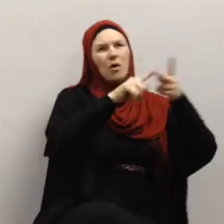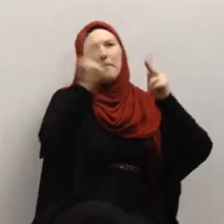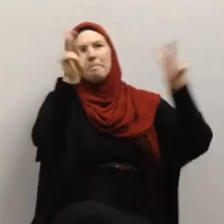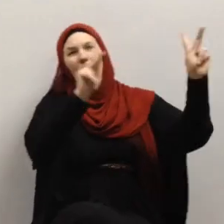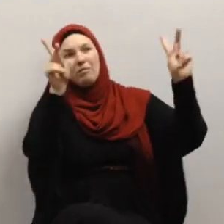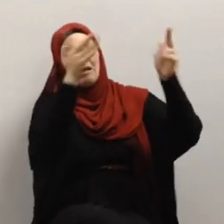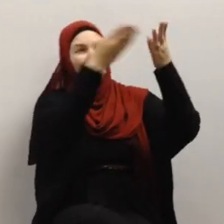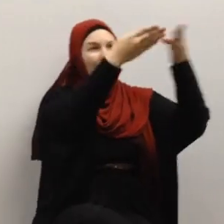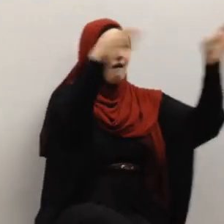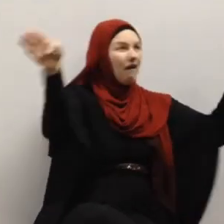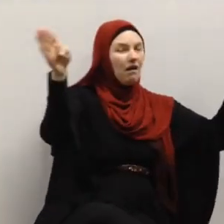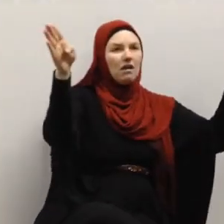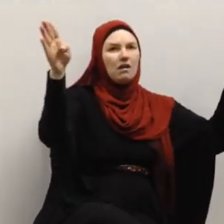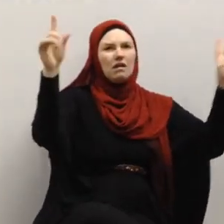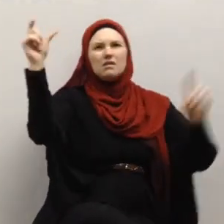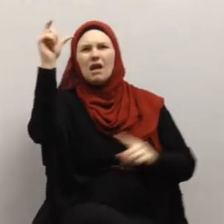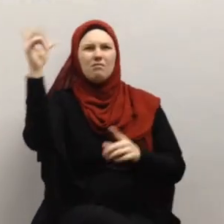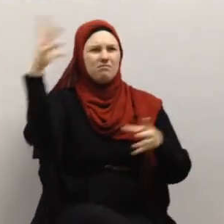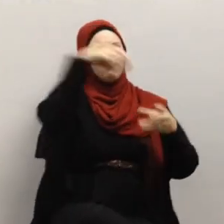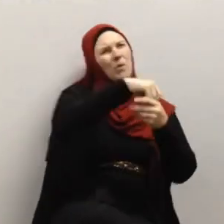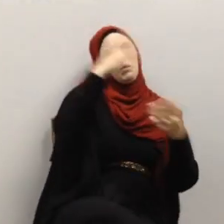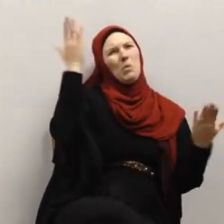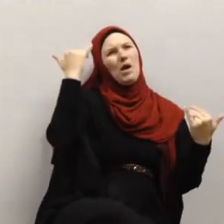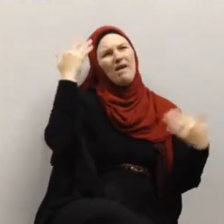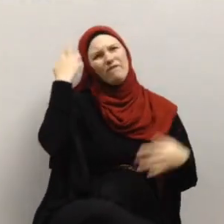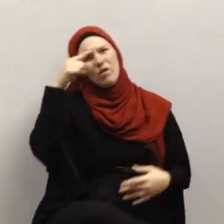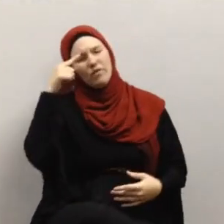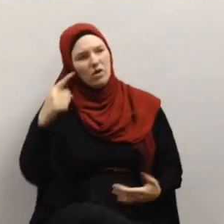It has everything to do.